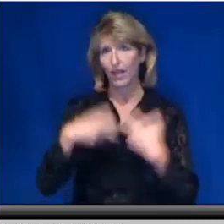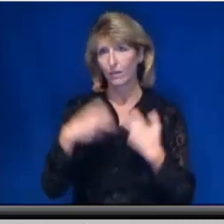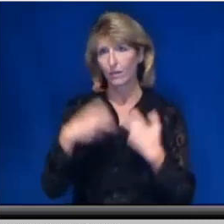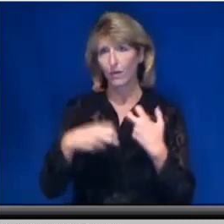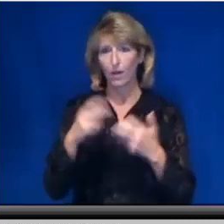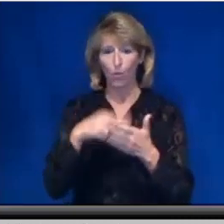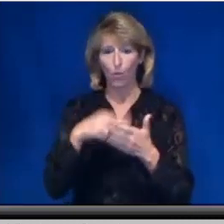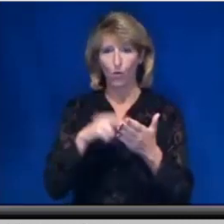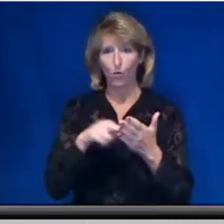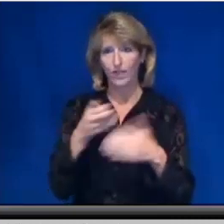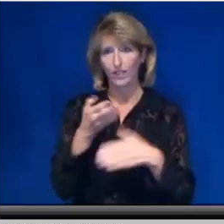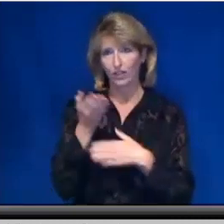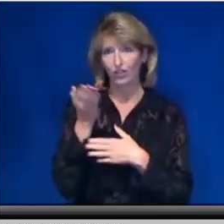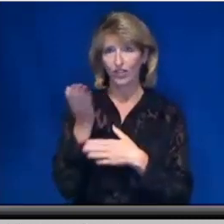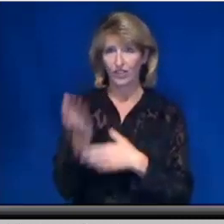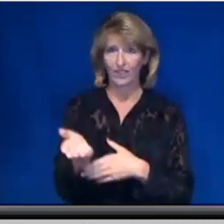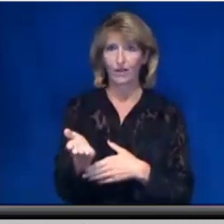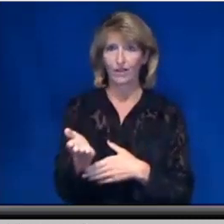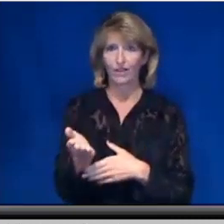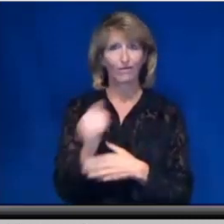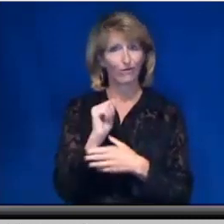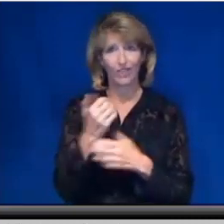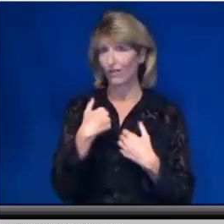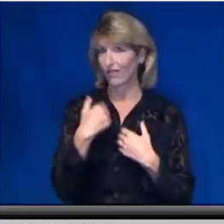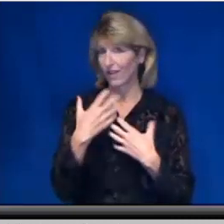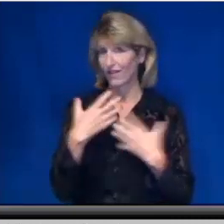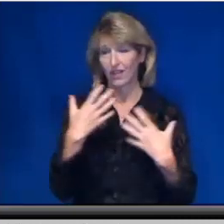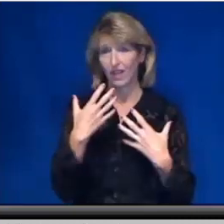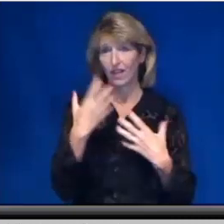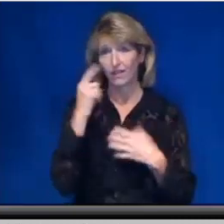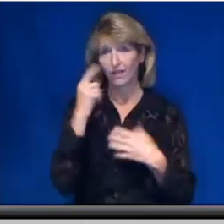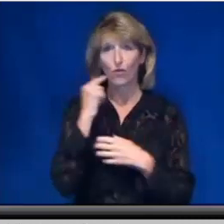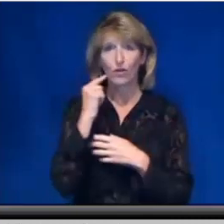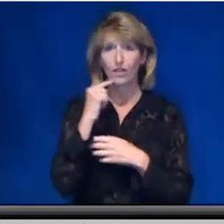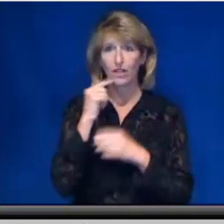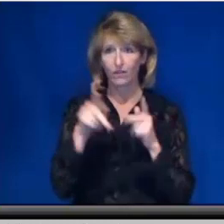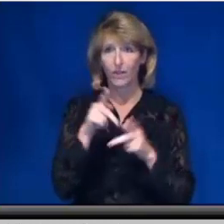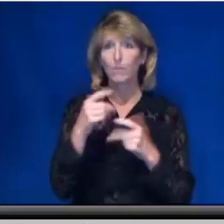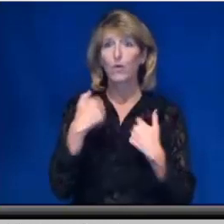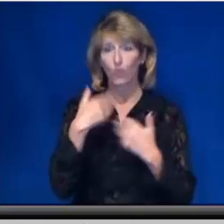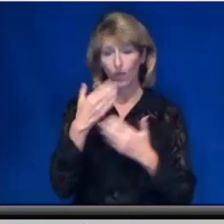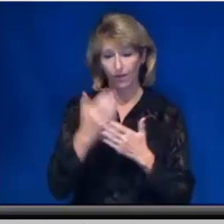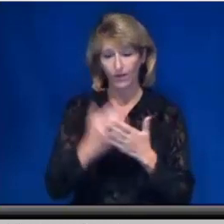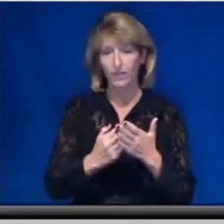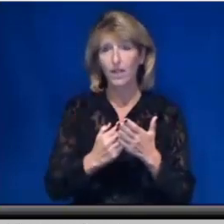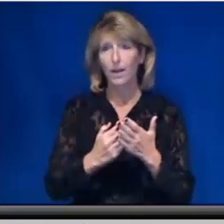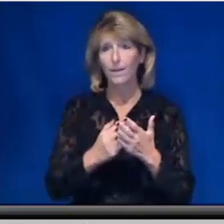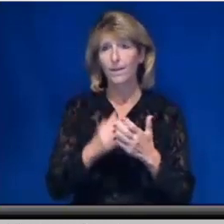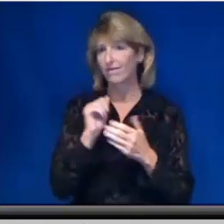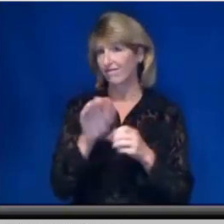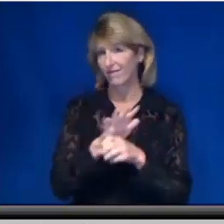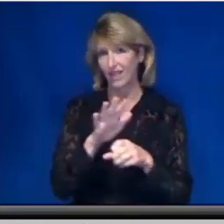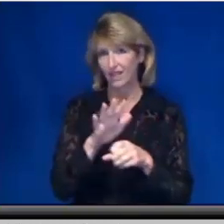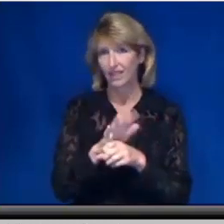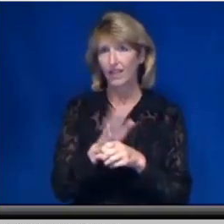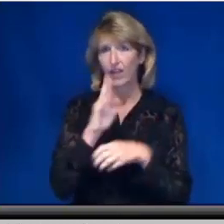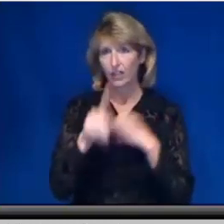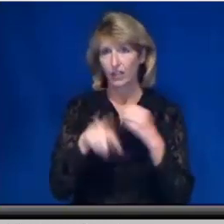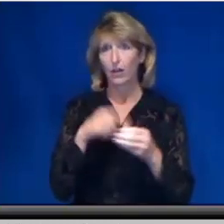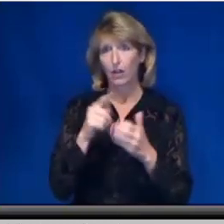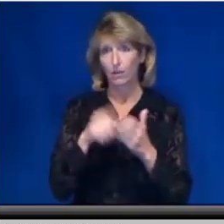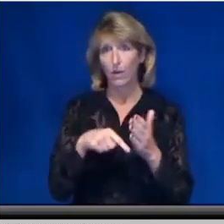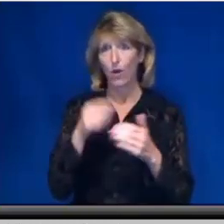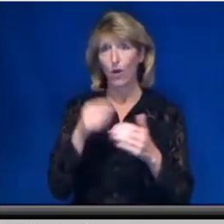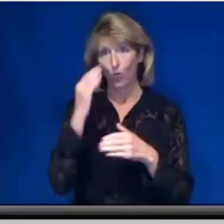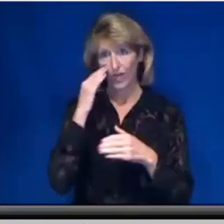about, how many people have a problem, and the research that exists. Unfortunately, we don't have a lot of research in relation to the deaf